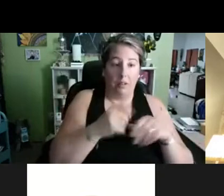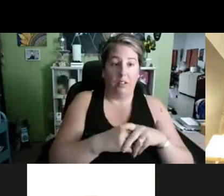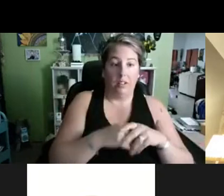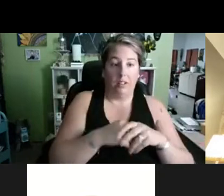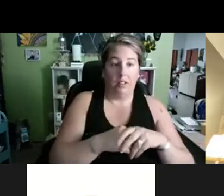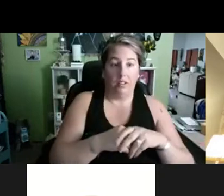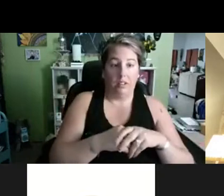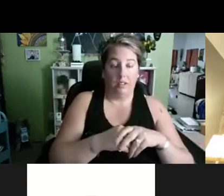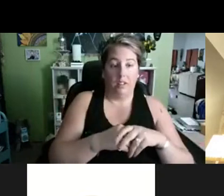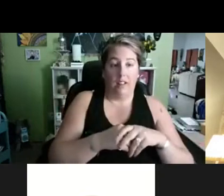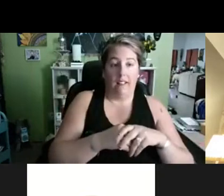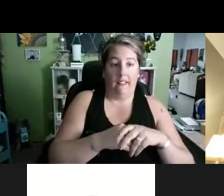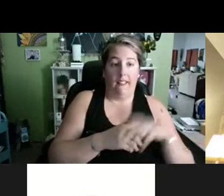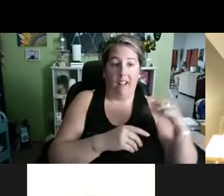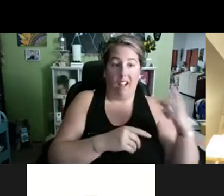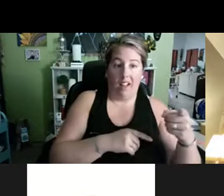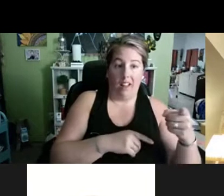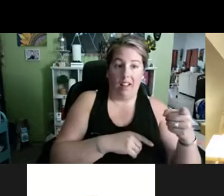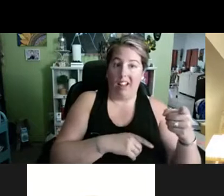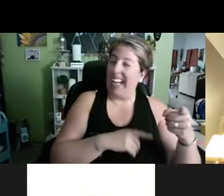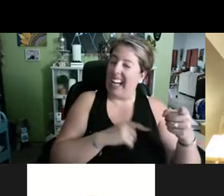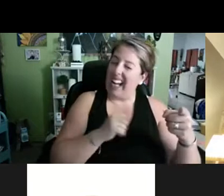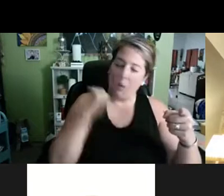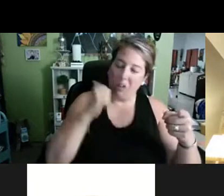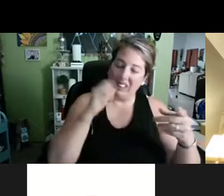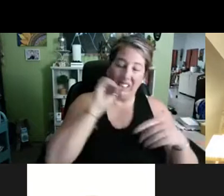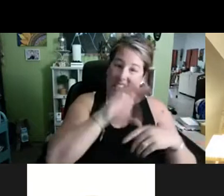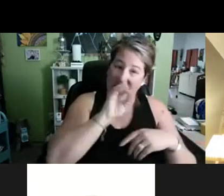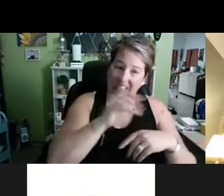days I won't. So I wouldn't go daily, but